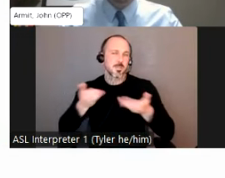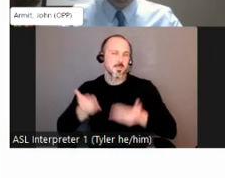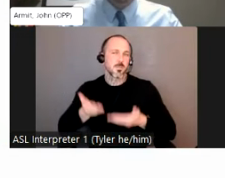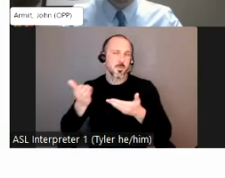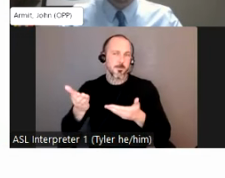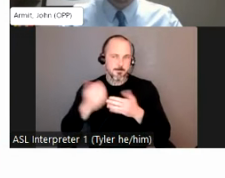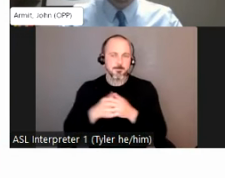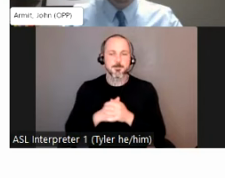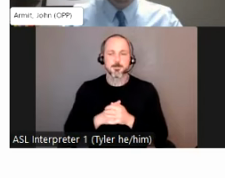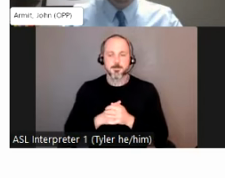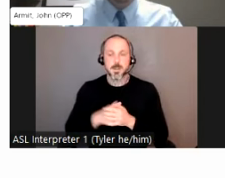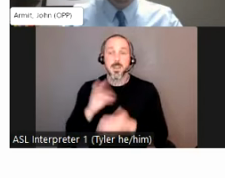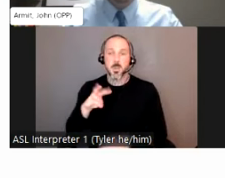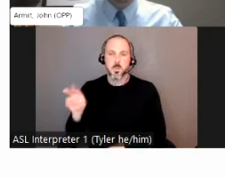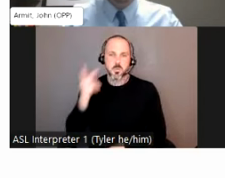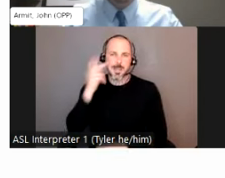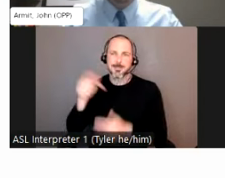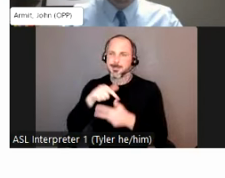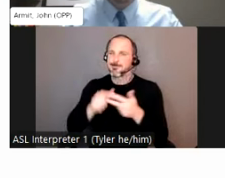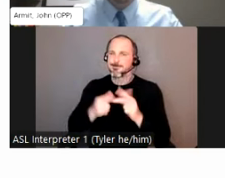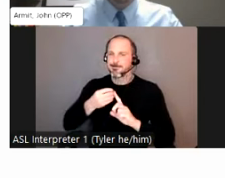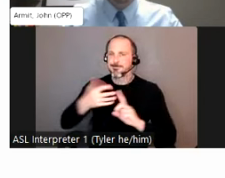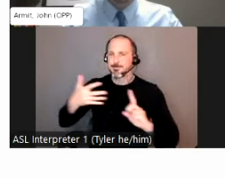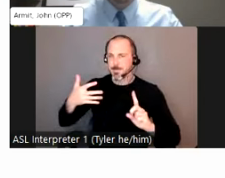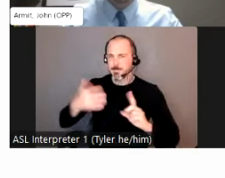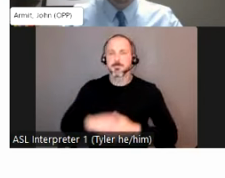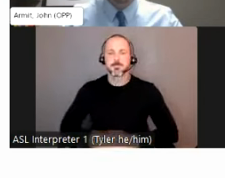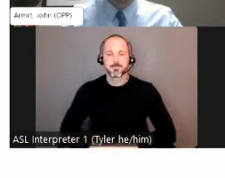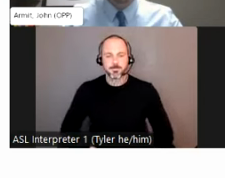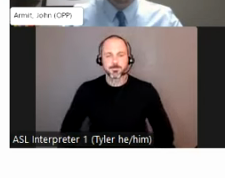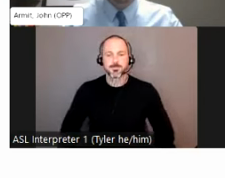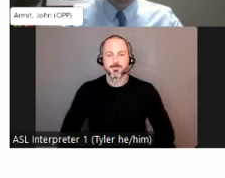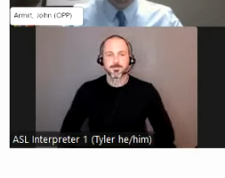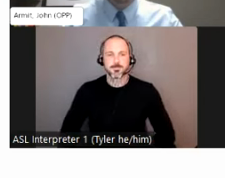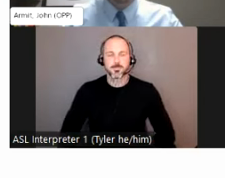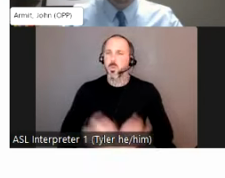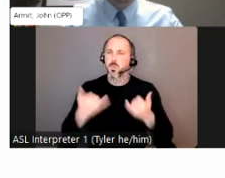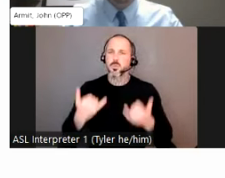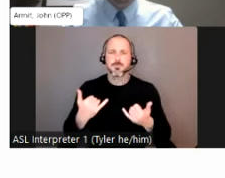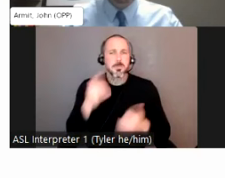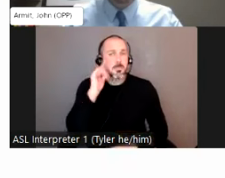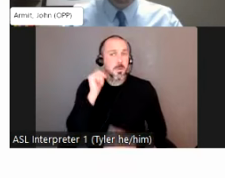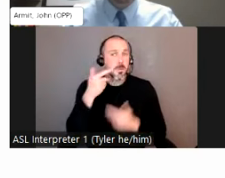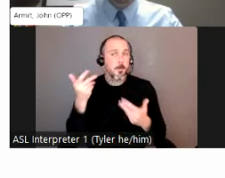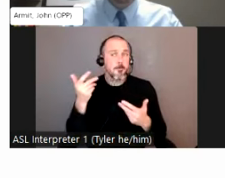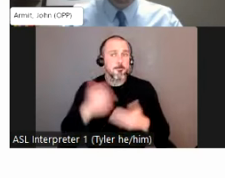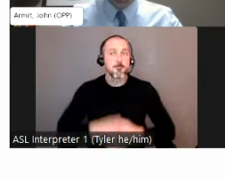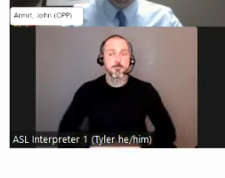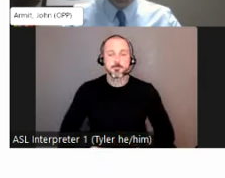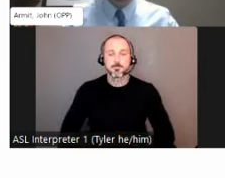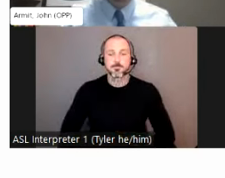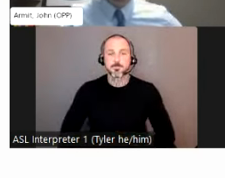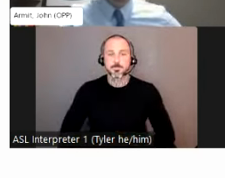So just to give you an overview of how we're going to structure today, As I did the introduction about